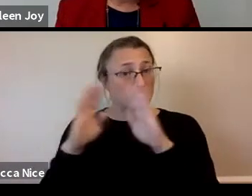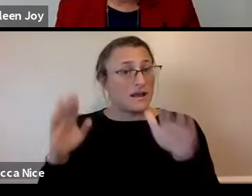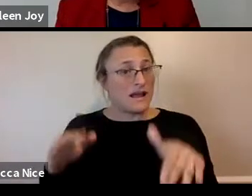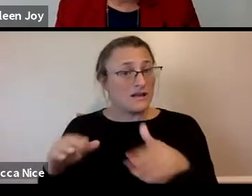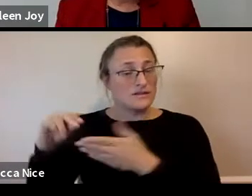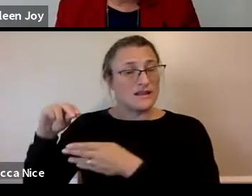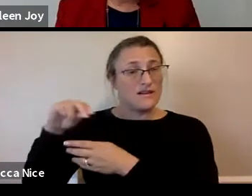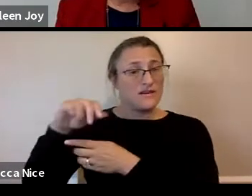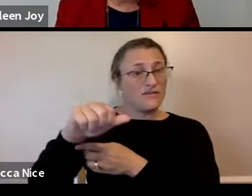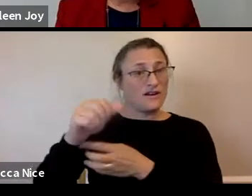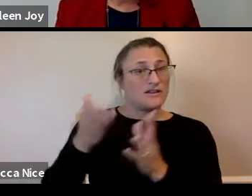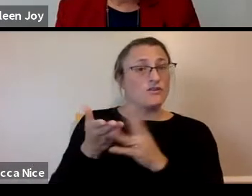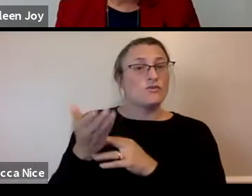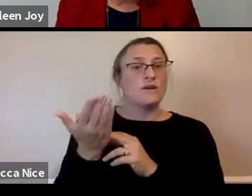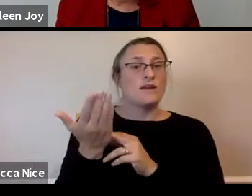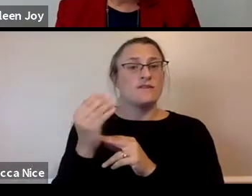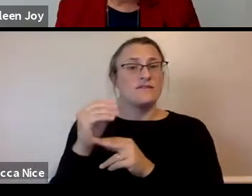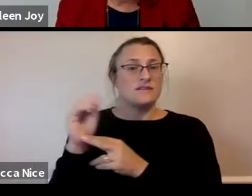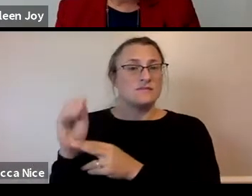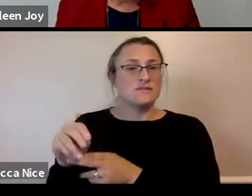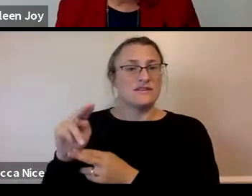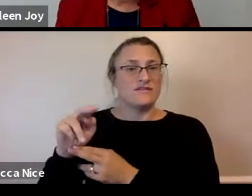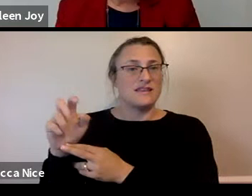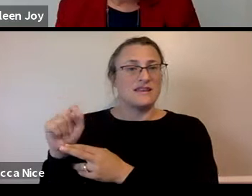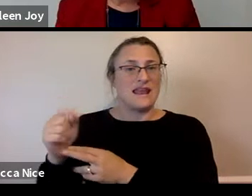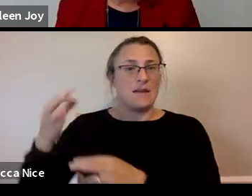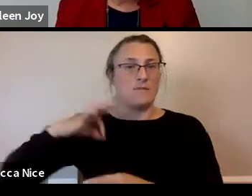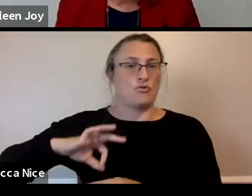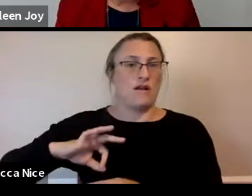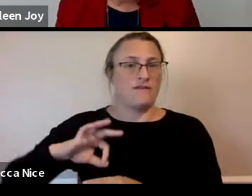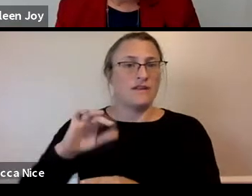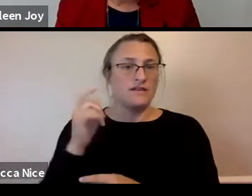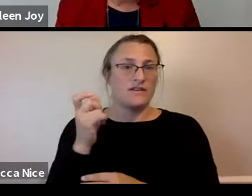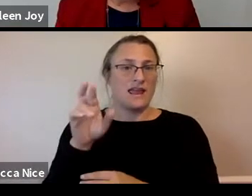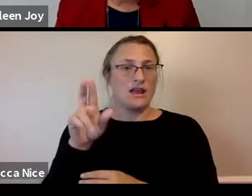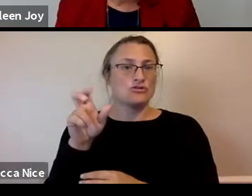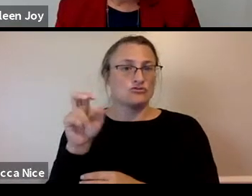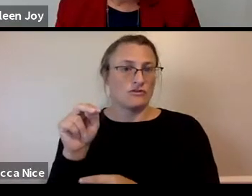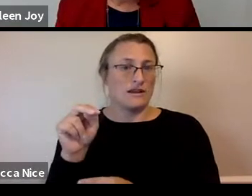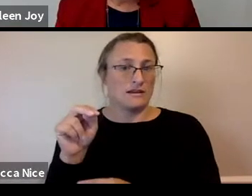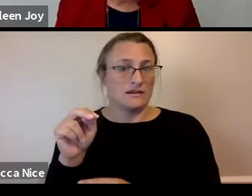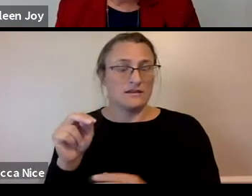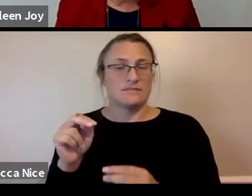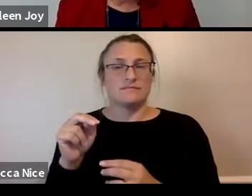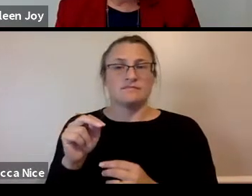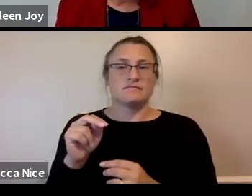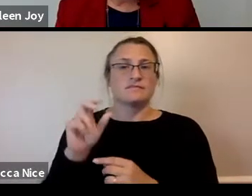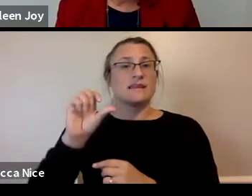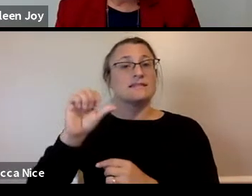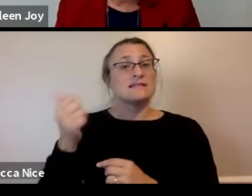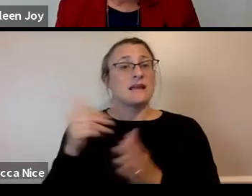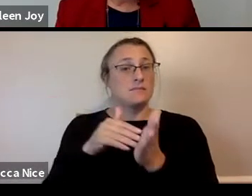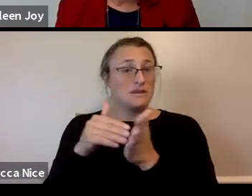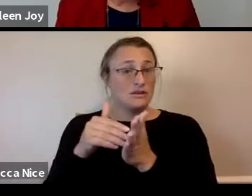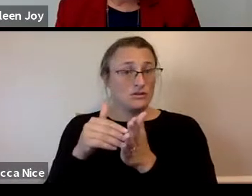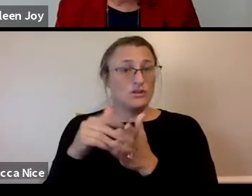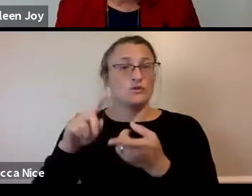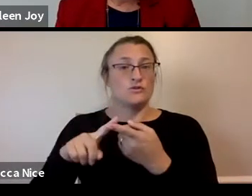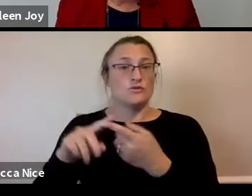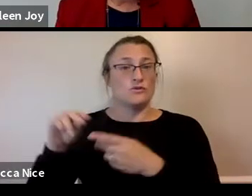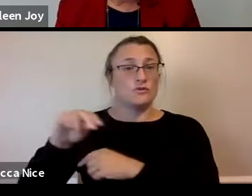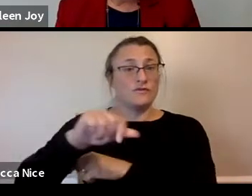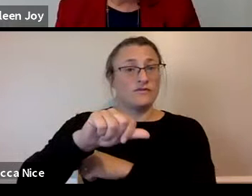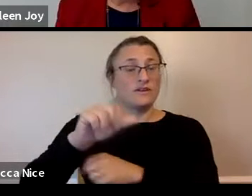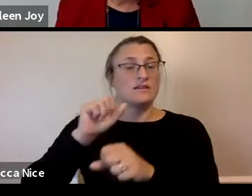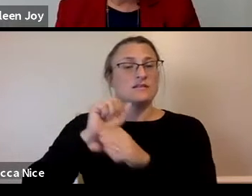through 15% of the net profit of the air train. $10 million to fund a job training